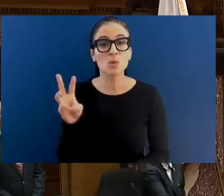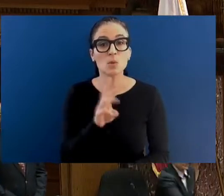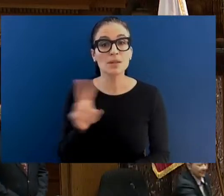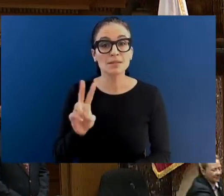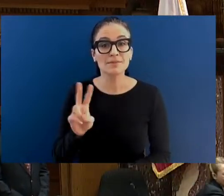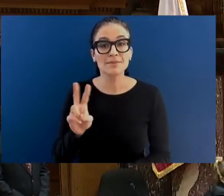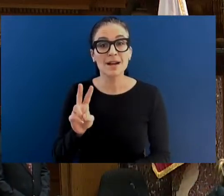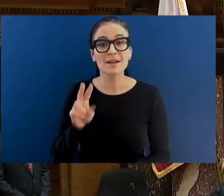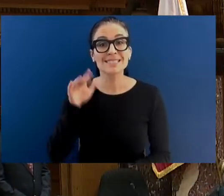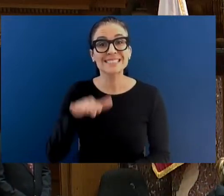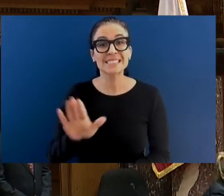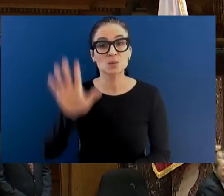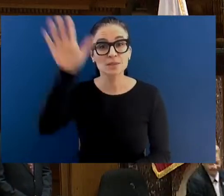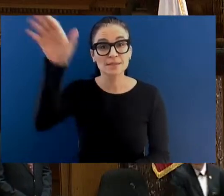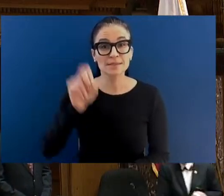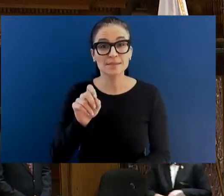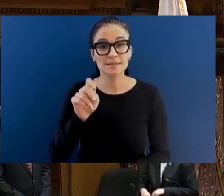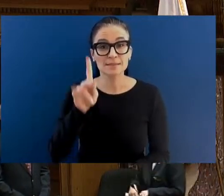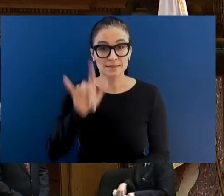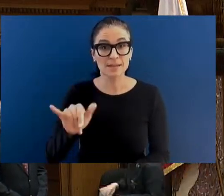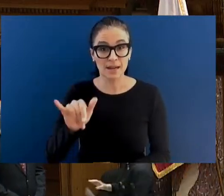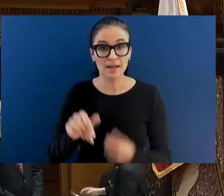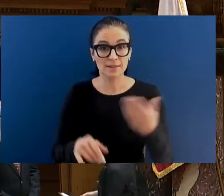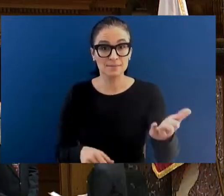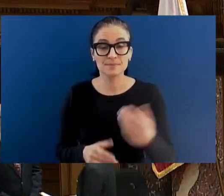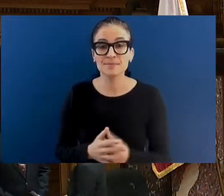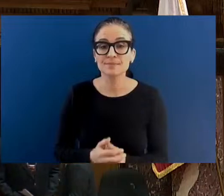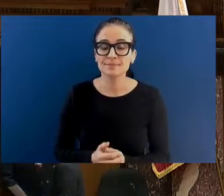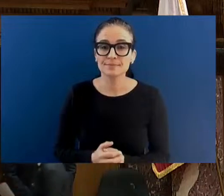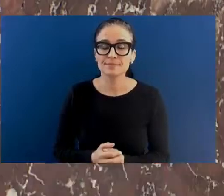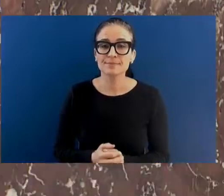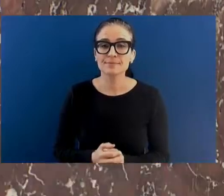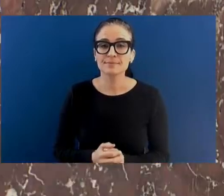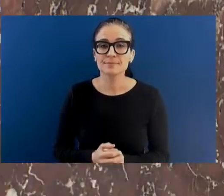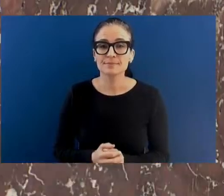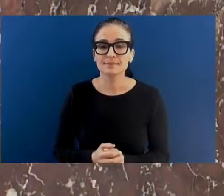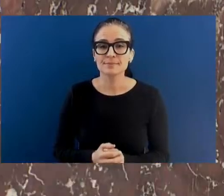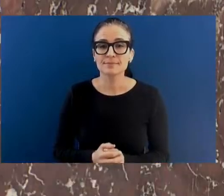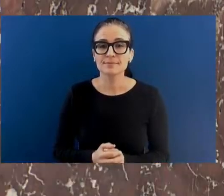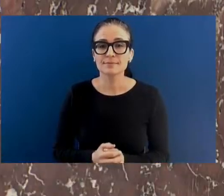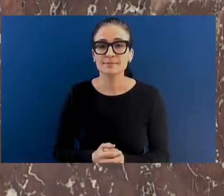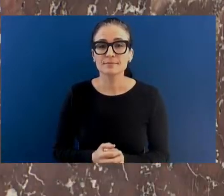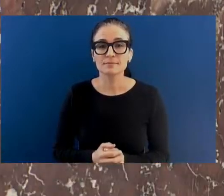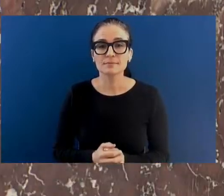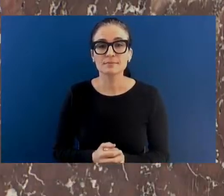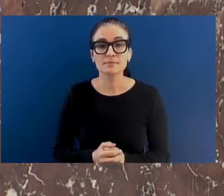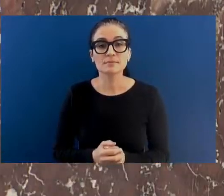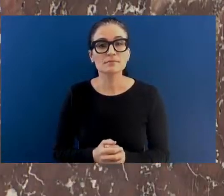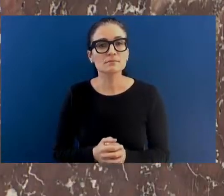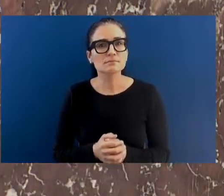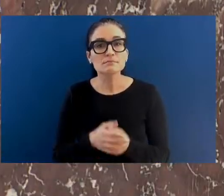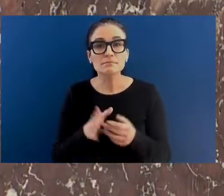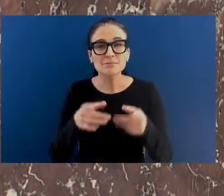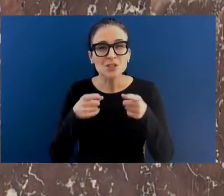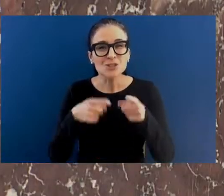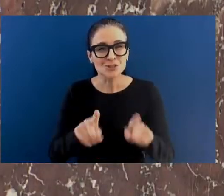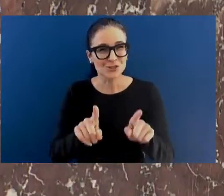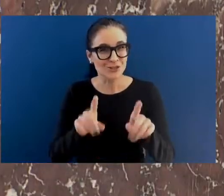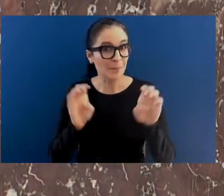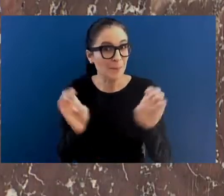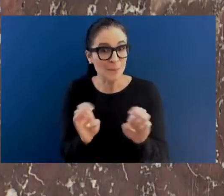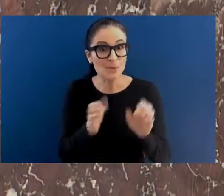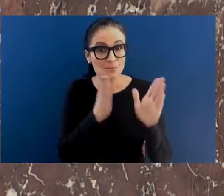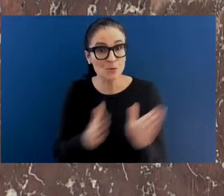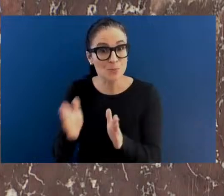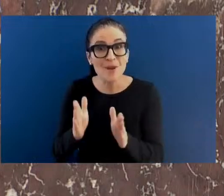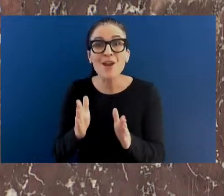Thank you, Mr. Speaker. During Emergency Preparedness Week, with earthquakes, wildfires, tsunamis, floods, debris flows, avalanches, and